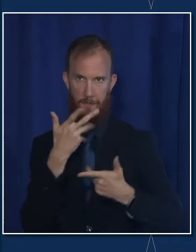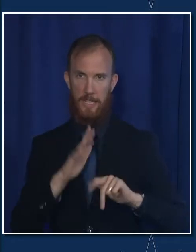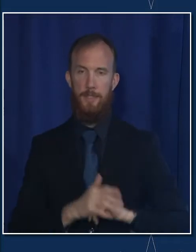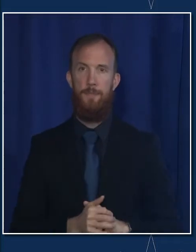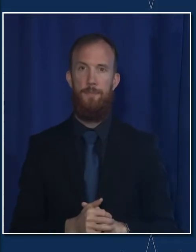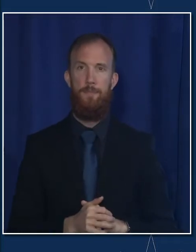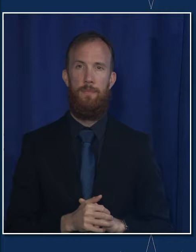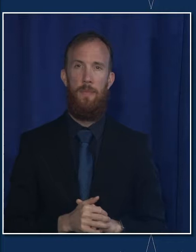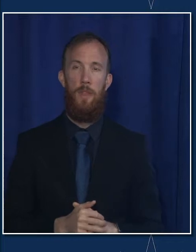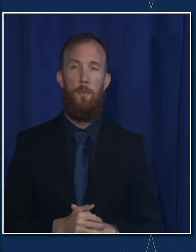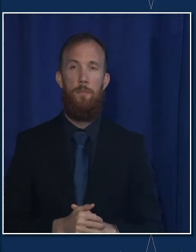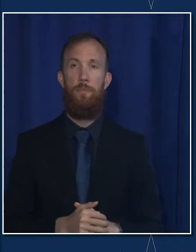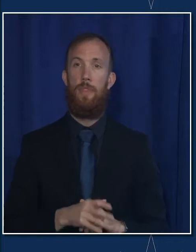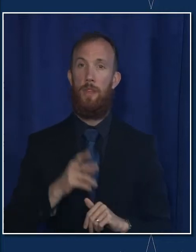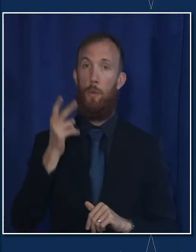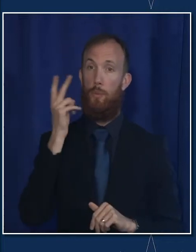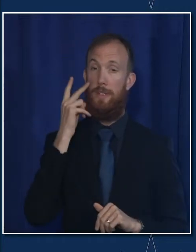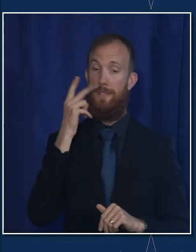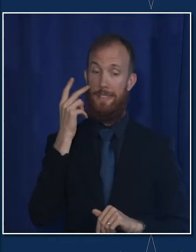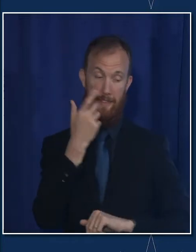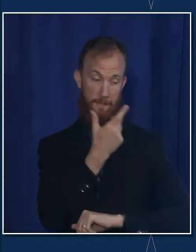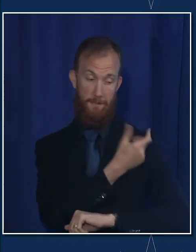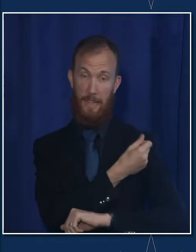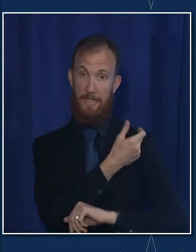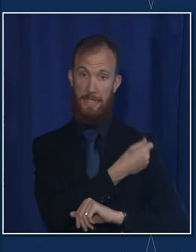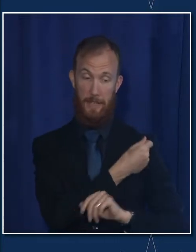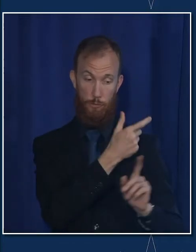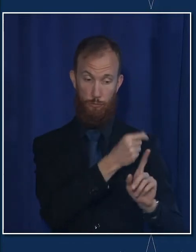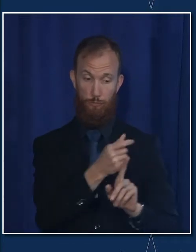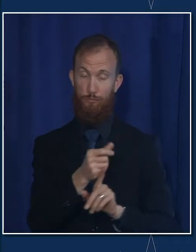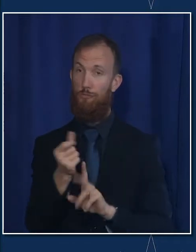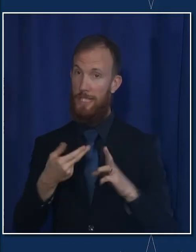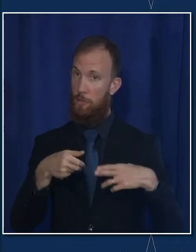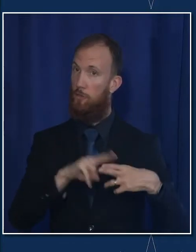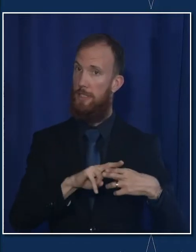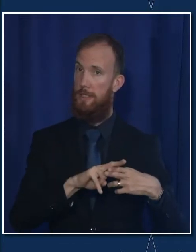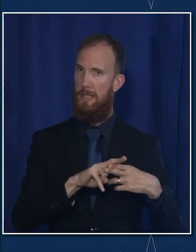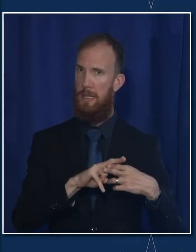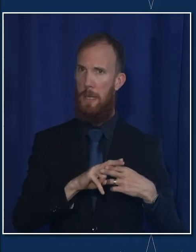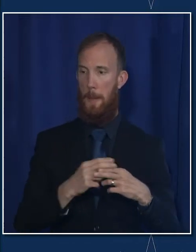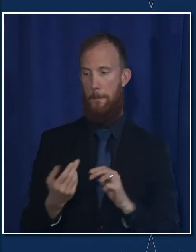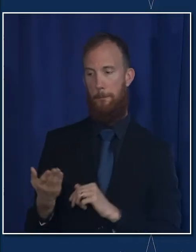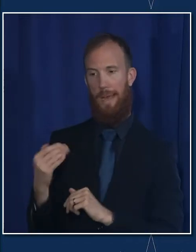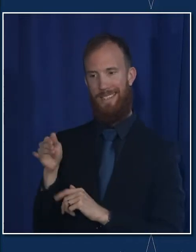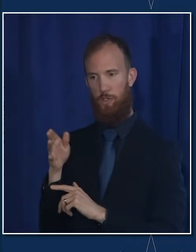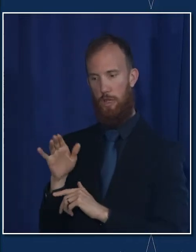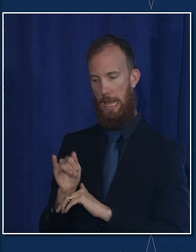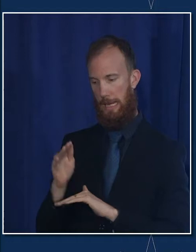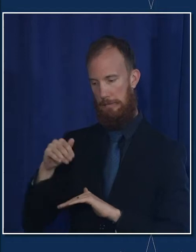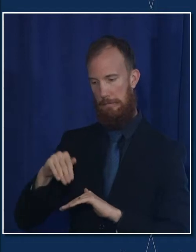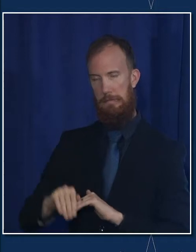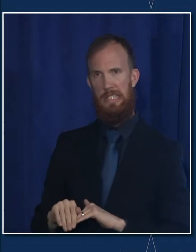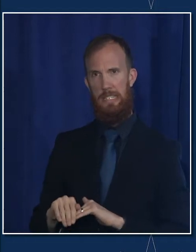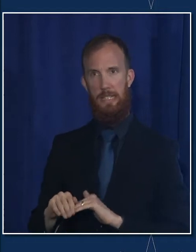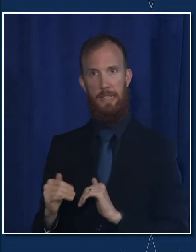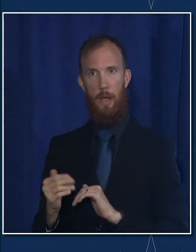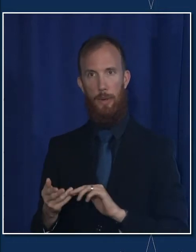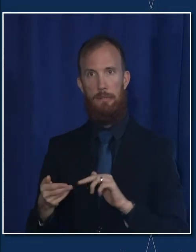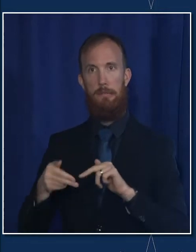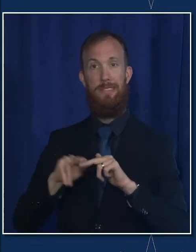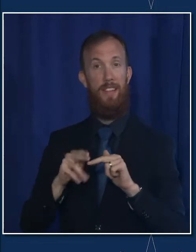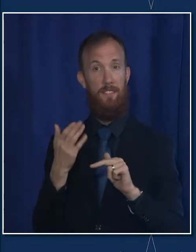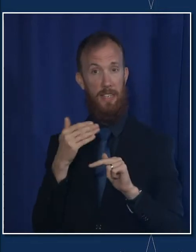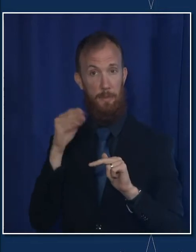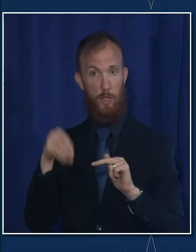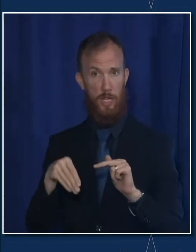We have seen an increase in daily vaccinations. We're up about 15% from the low in July. We were averaging under 3,800